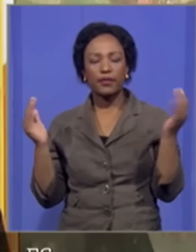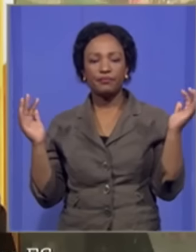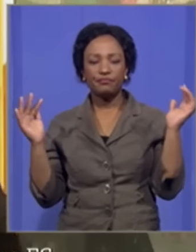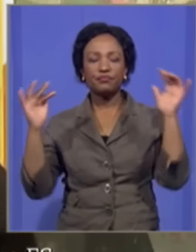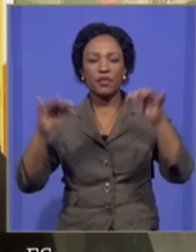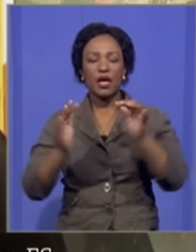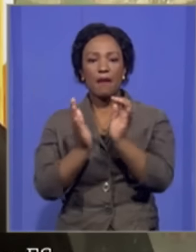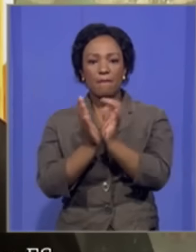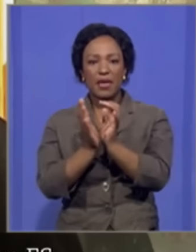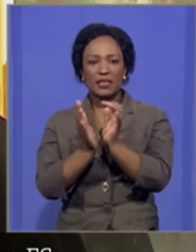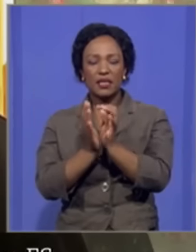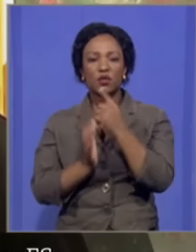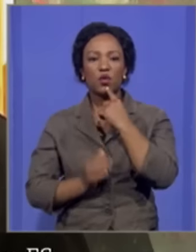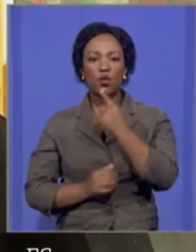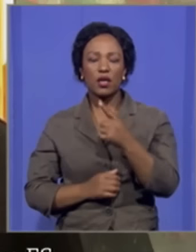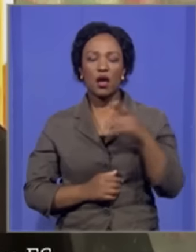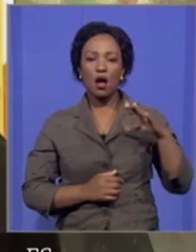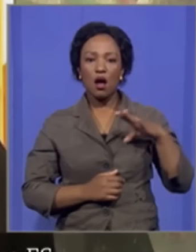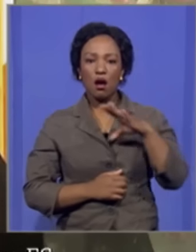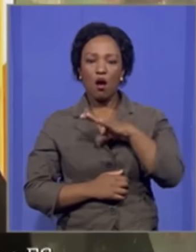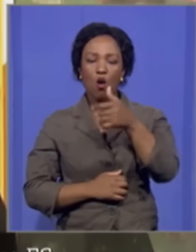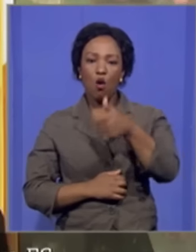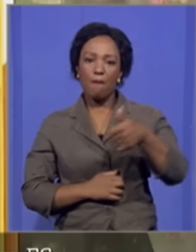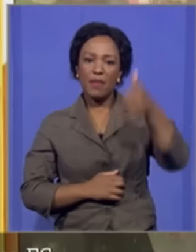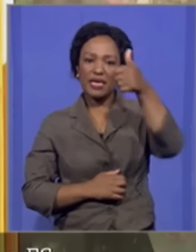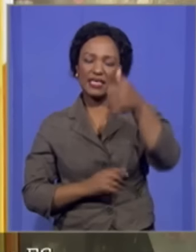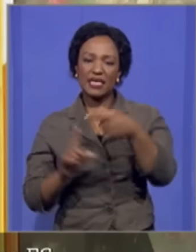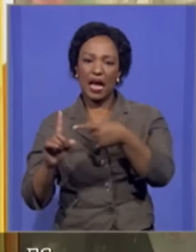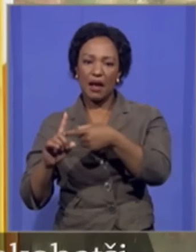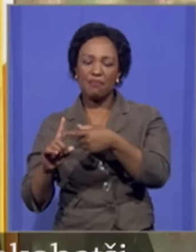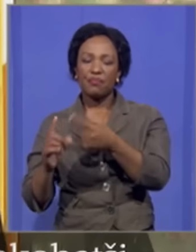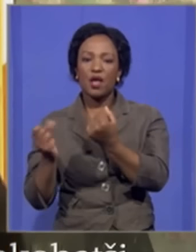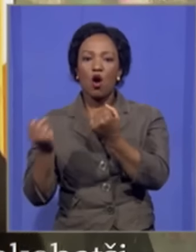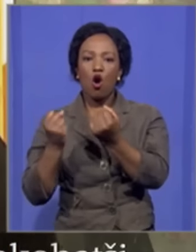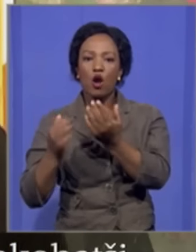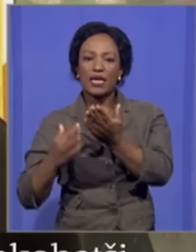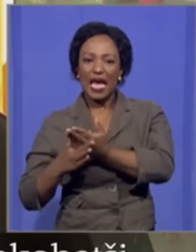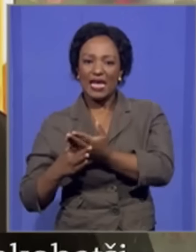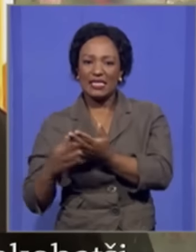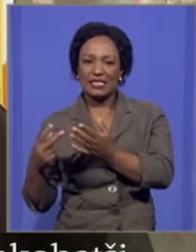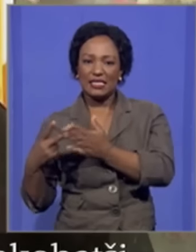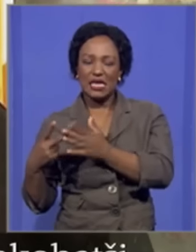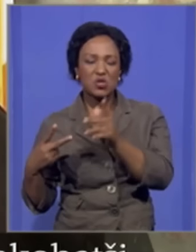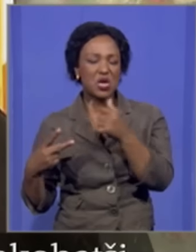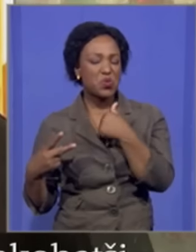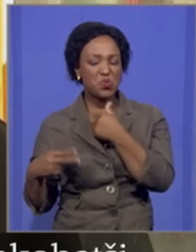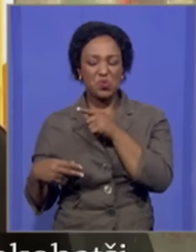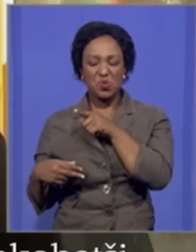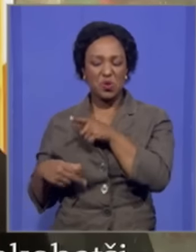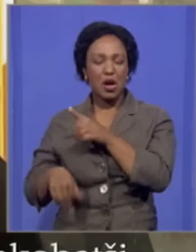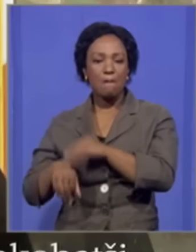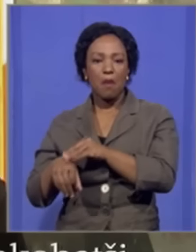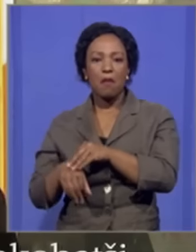hore tsela ya a tshwereng batho ka teng a tshwereng di case ka teng mme ke ile ka e hlahisa fela neng le provincial